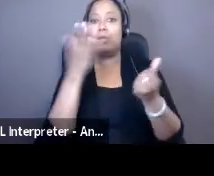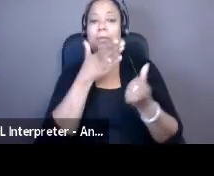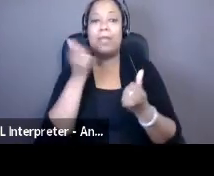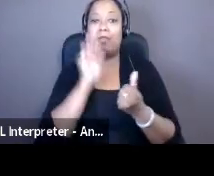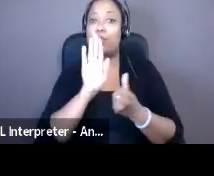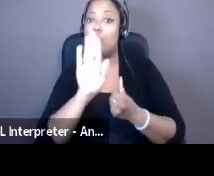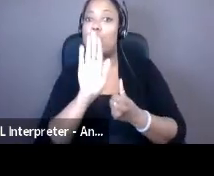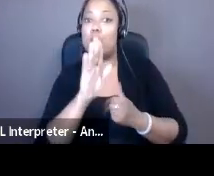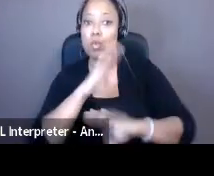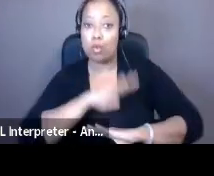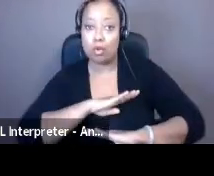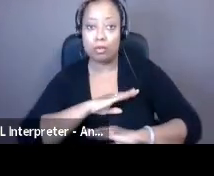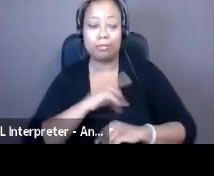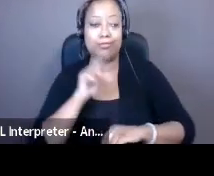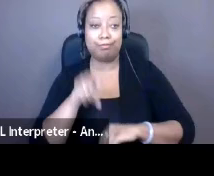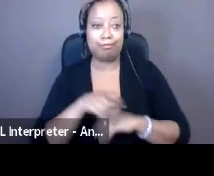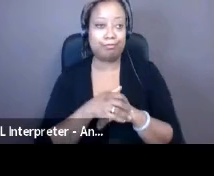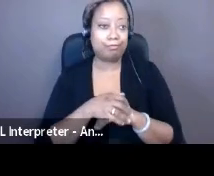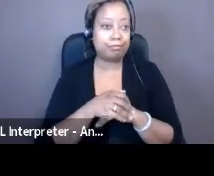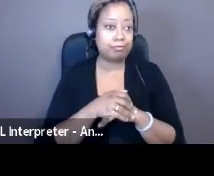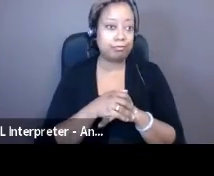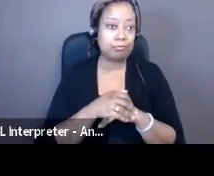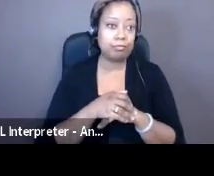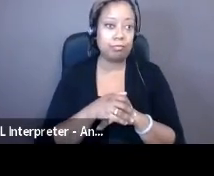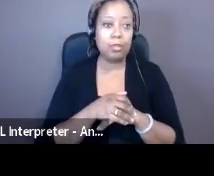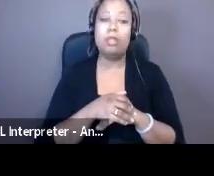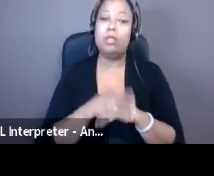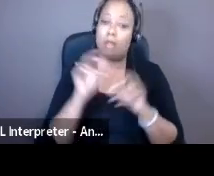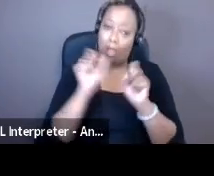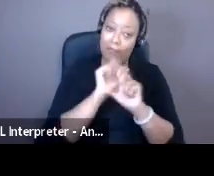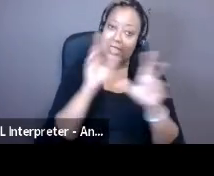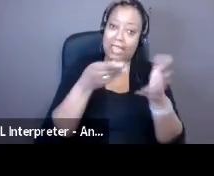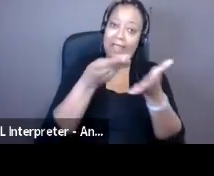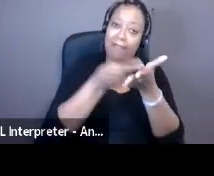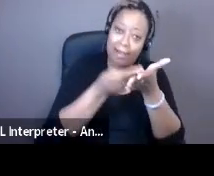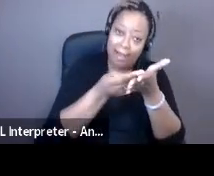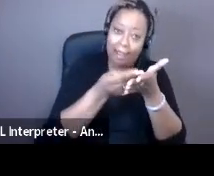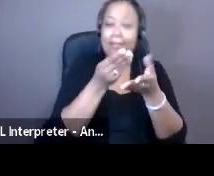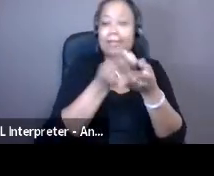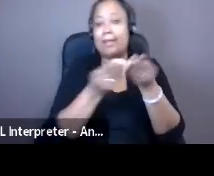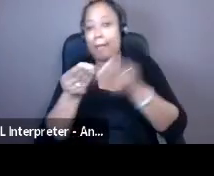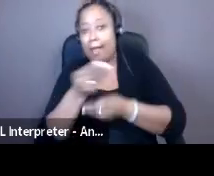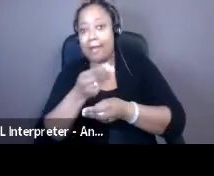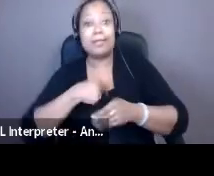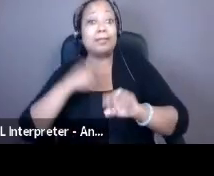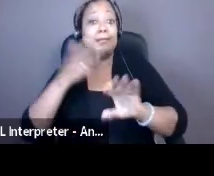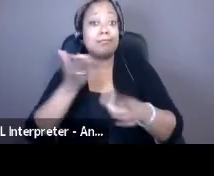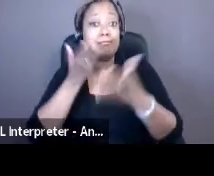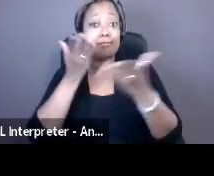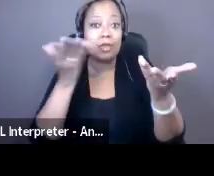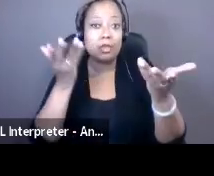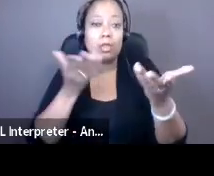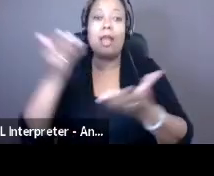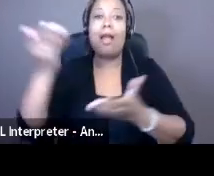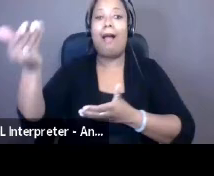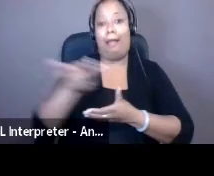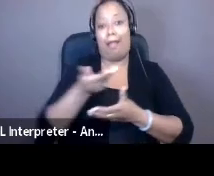needs? Obviously, you got to think about finances and budget. And my recommendation in all cases would be to hire an